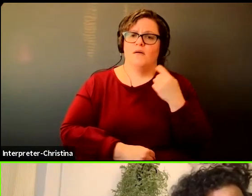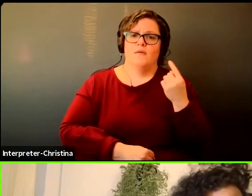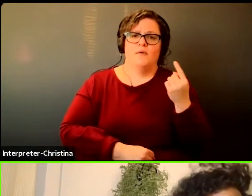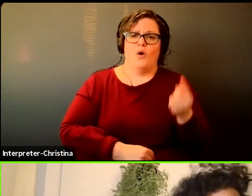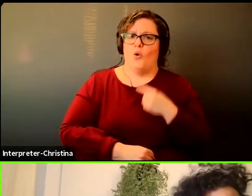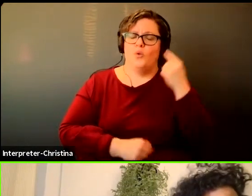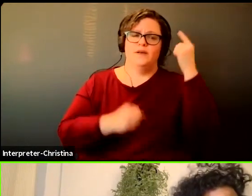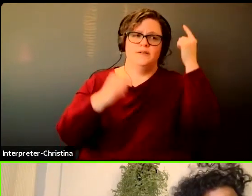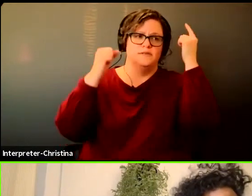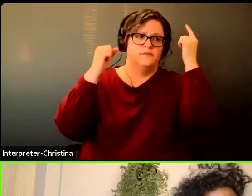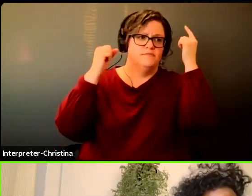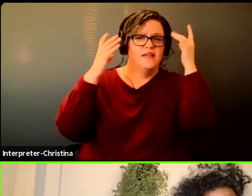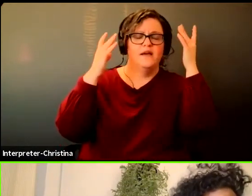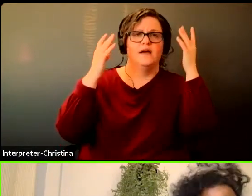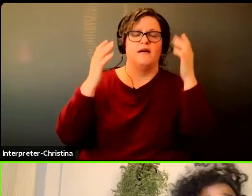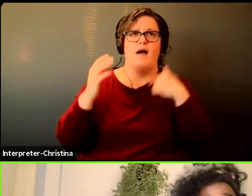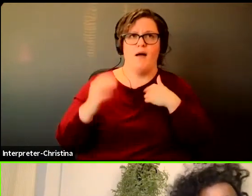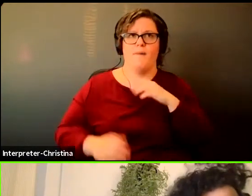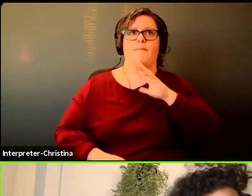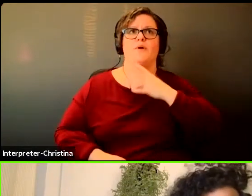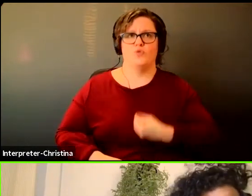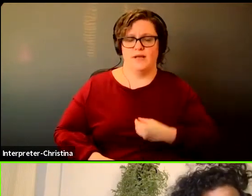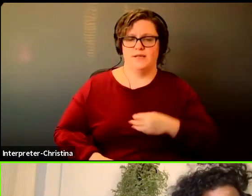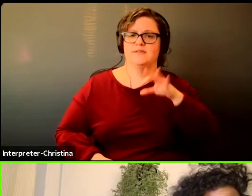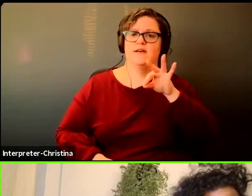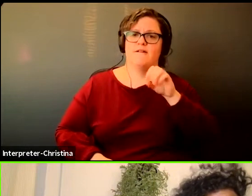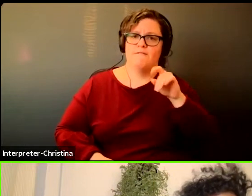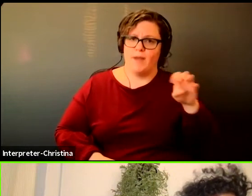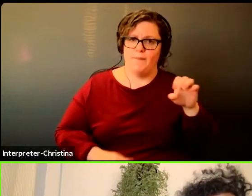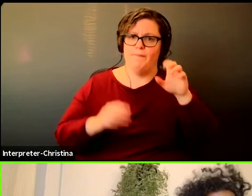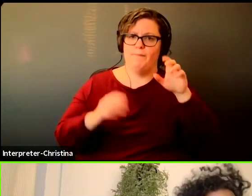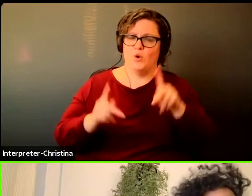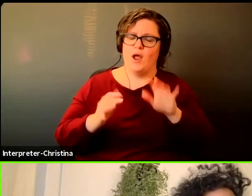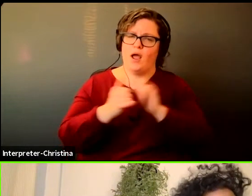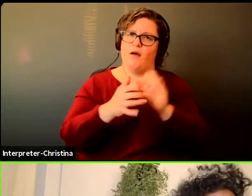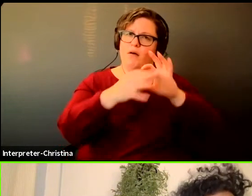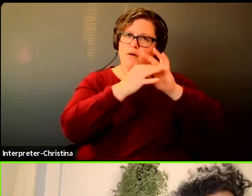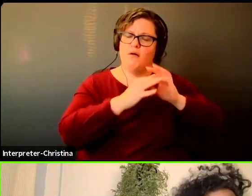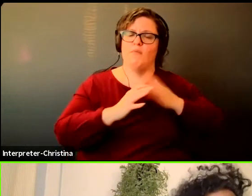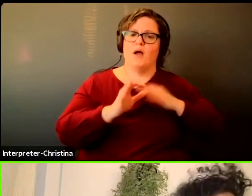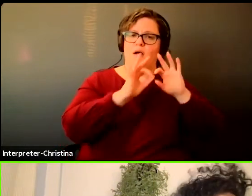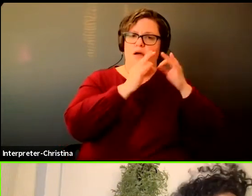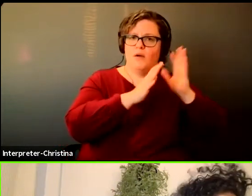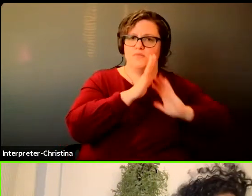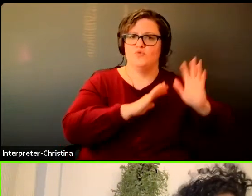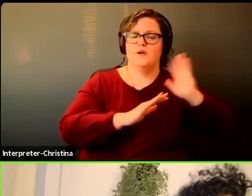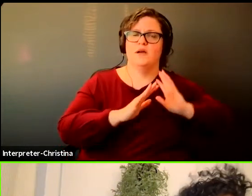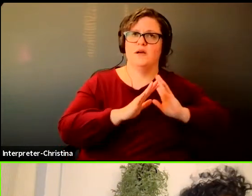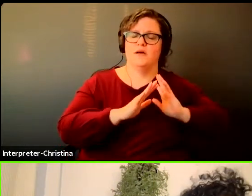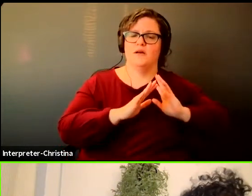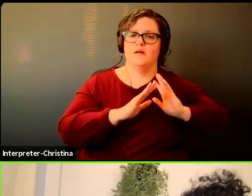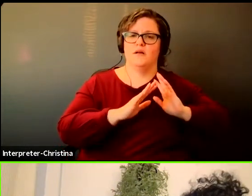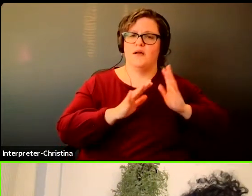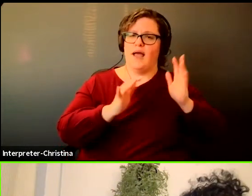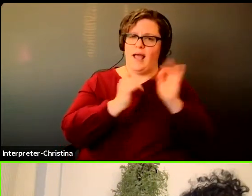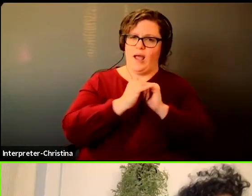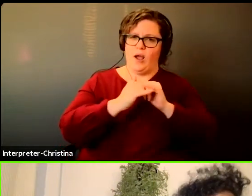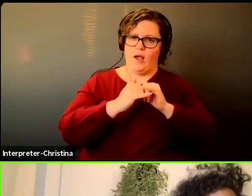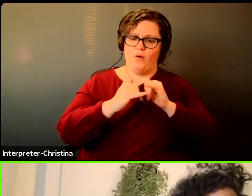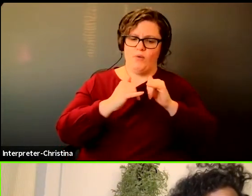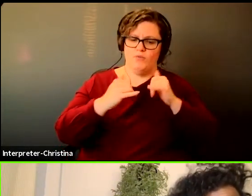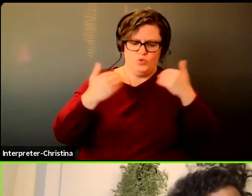a trans feminine person, how do I connect with my ancestry, and who do I get to be in the world?